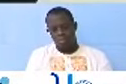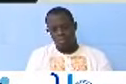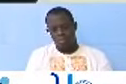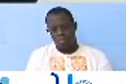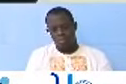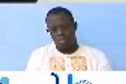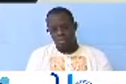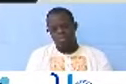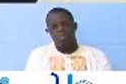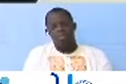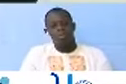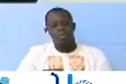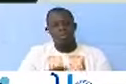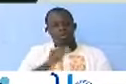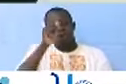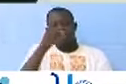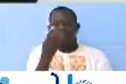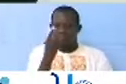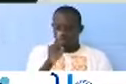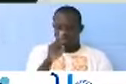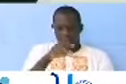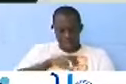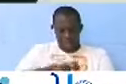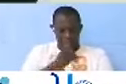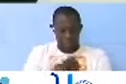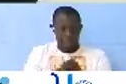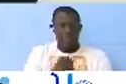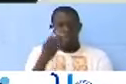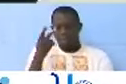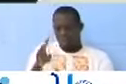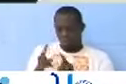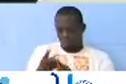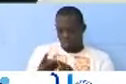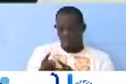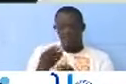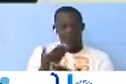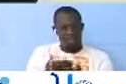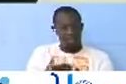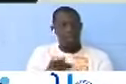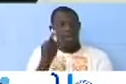That was your first arrest, in fact. We had gone to the second one before coming to the first.